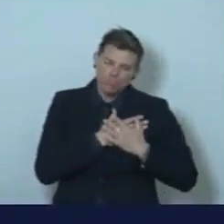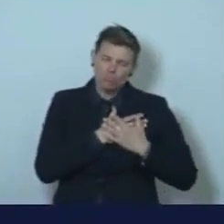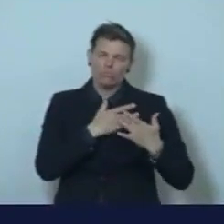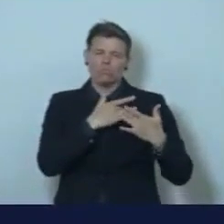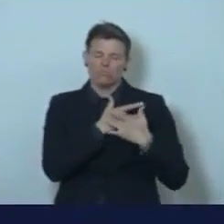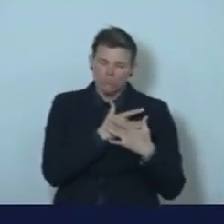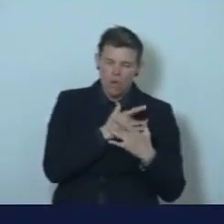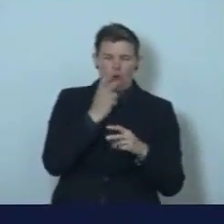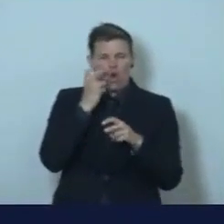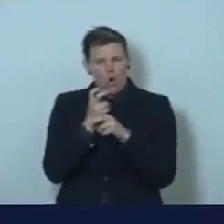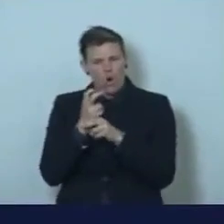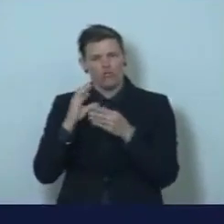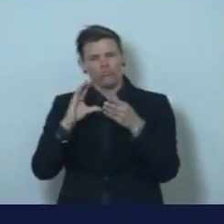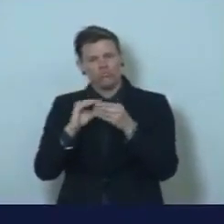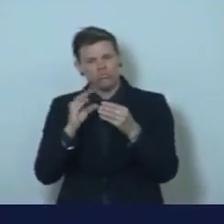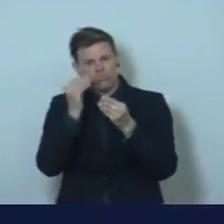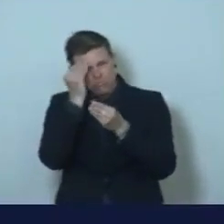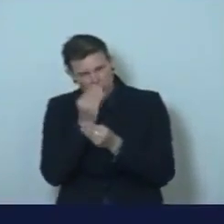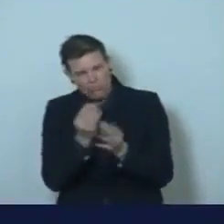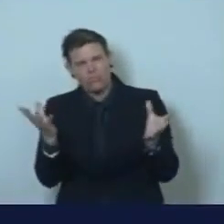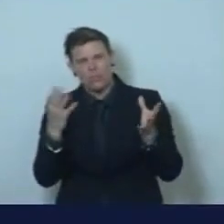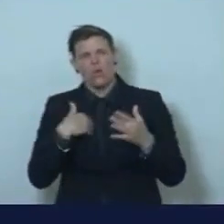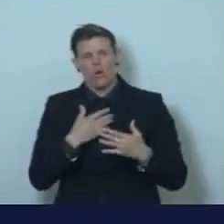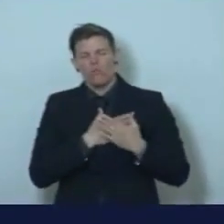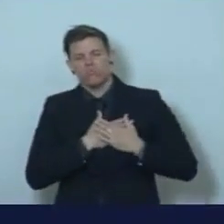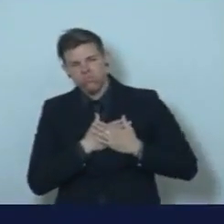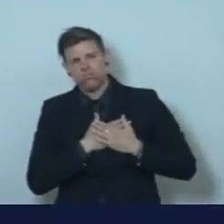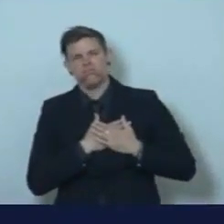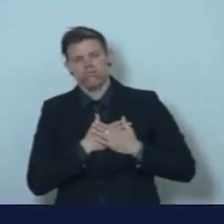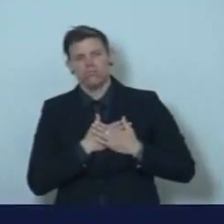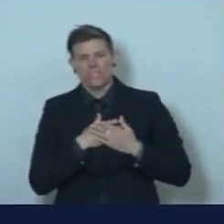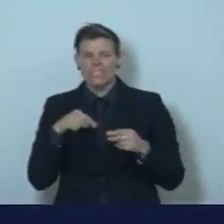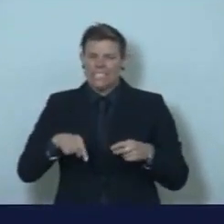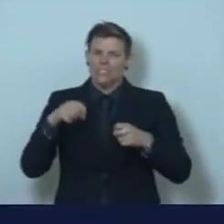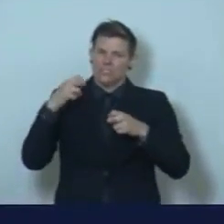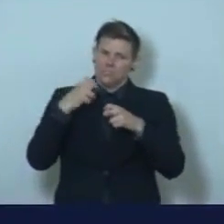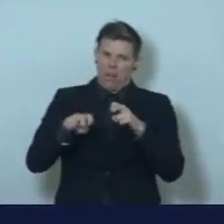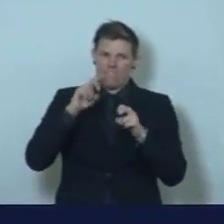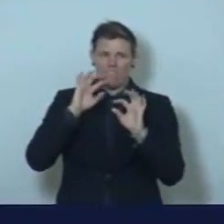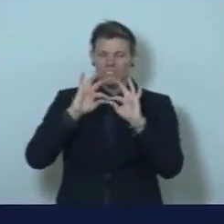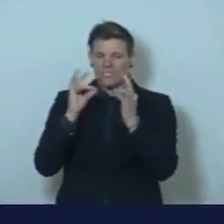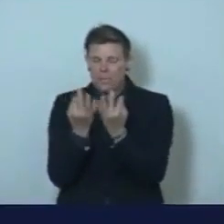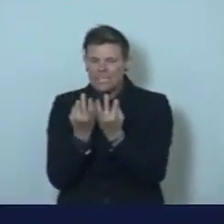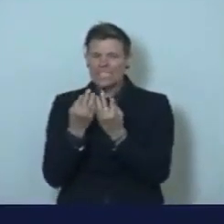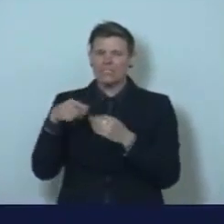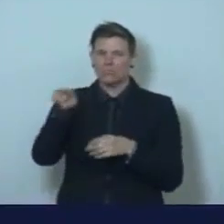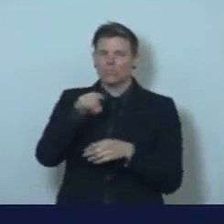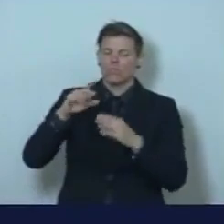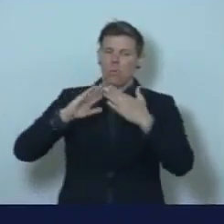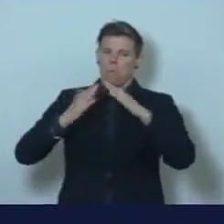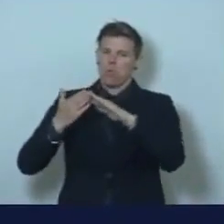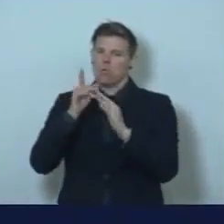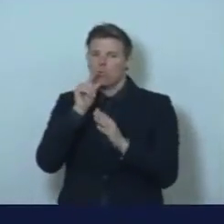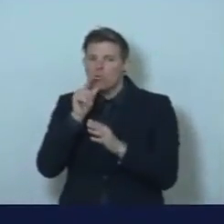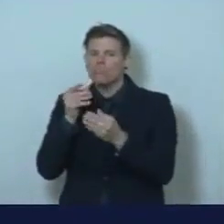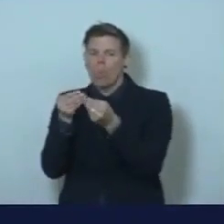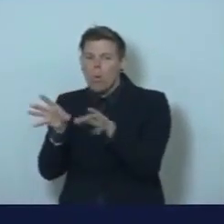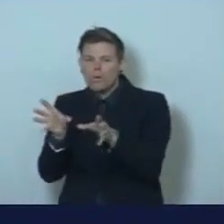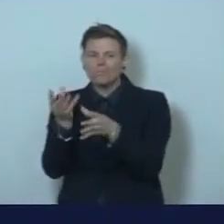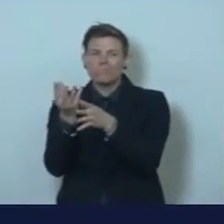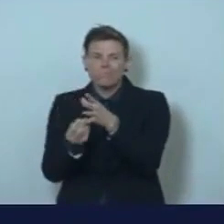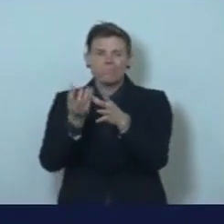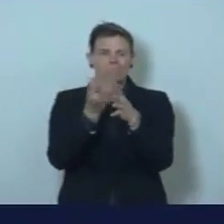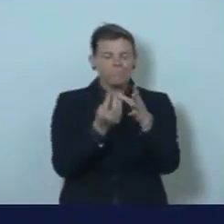I receive every day. I know that it is incredibly hard on the New Mexico families and communities that are losing their loved